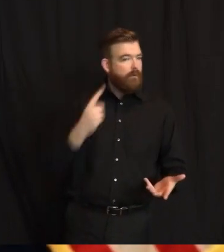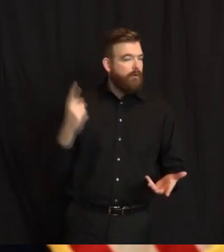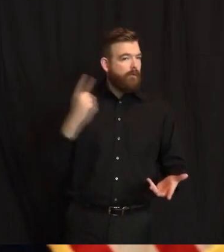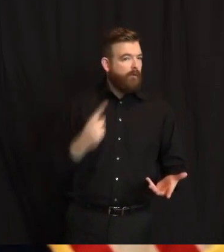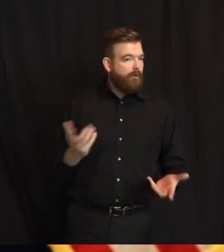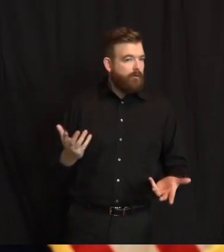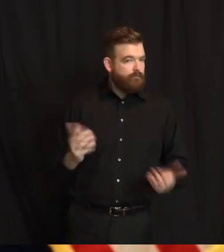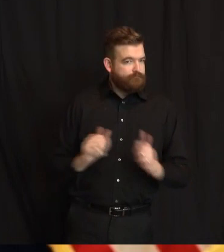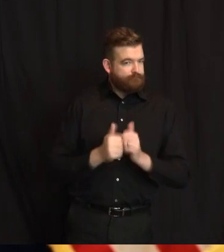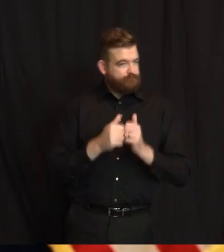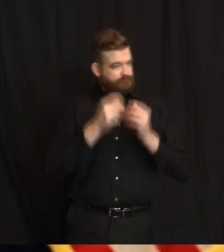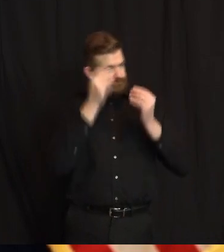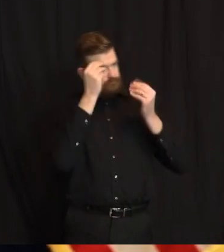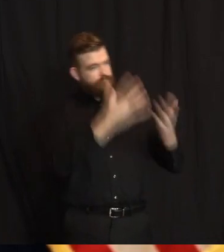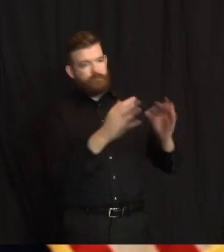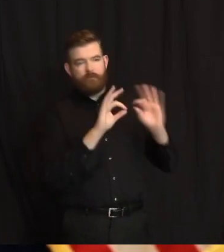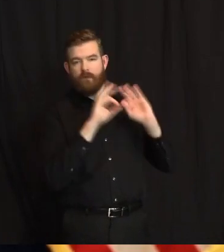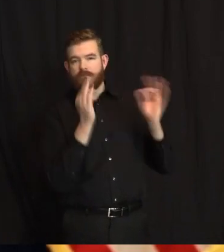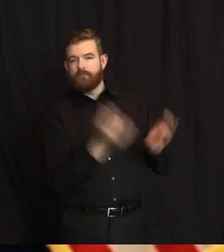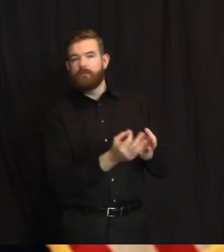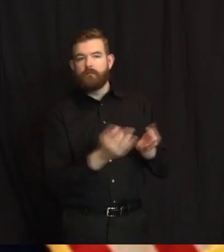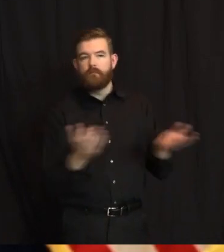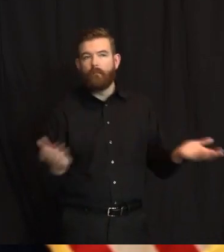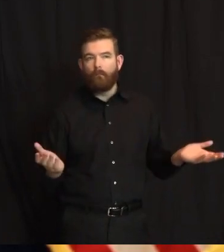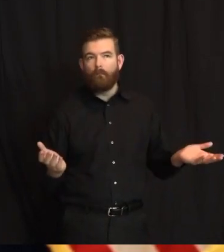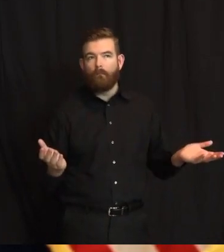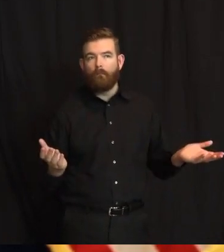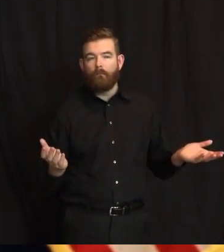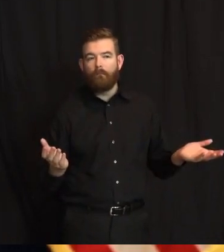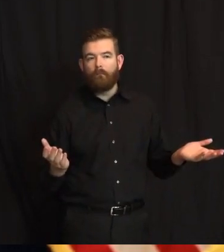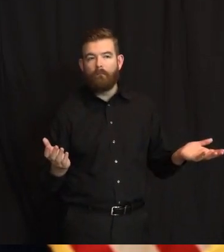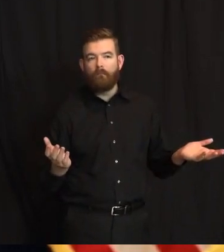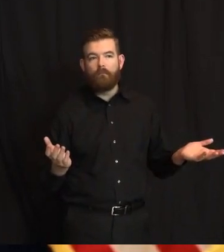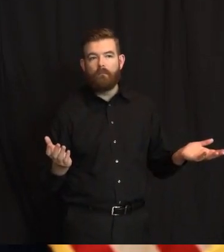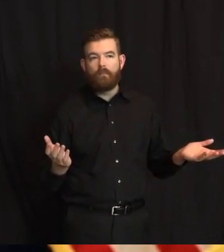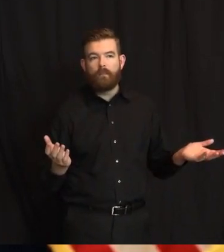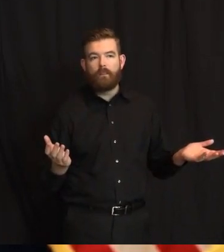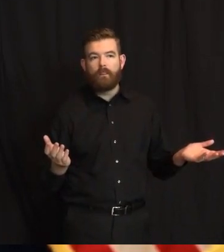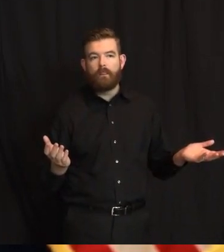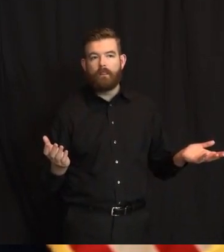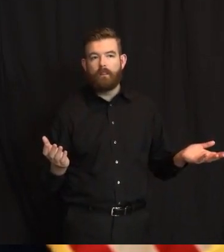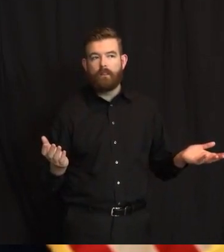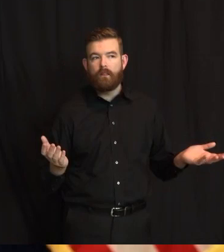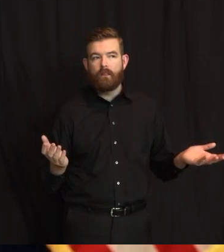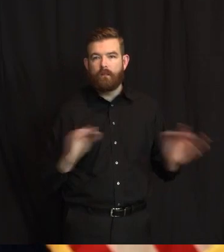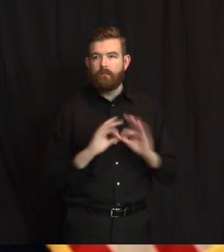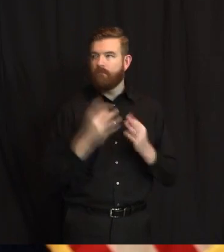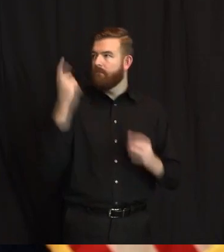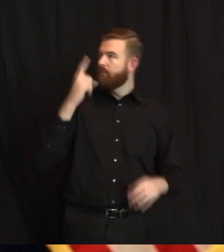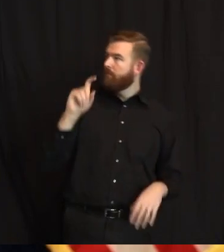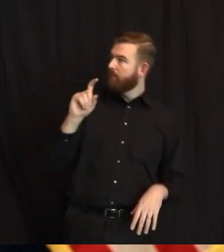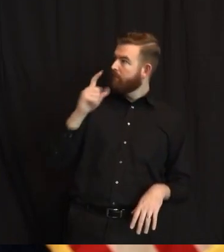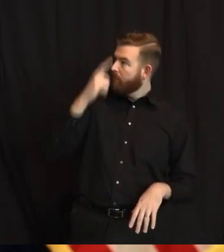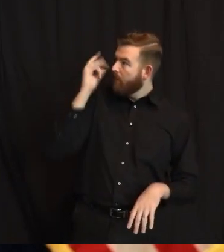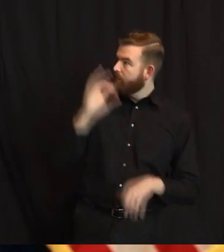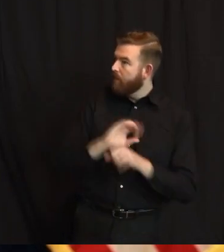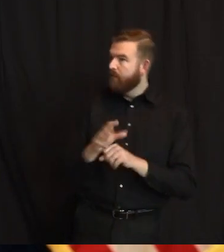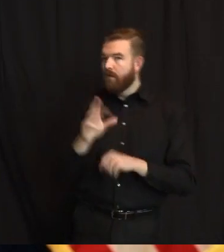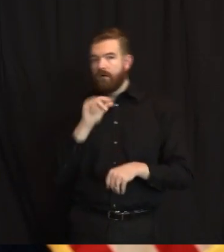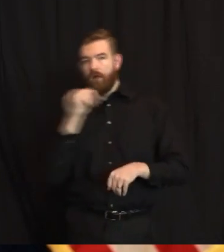think, 13 were tested positive. What about those who are not tested? And, the